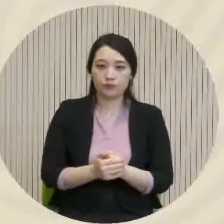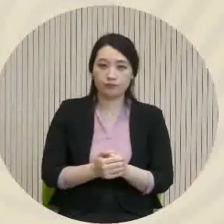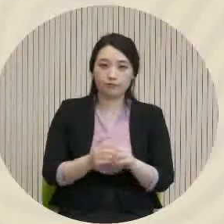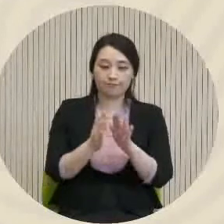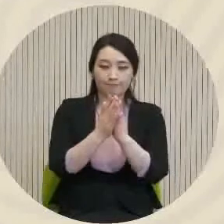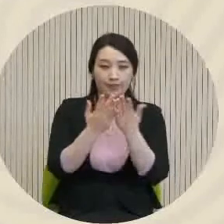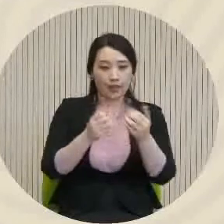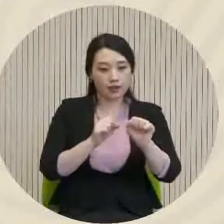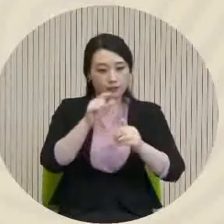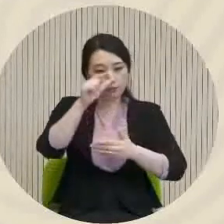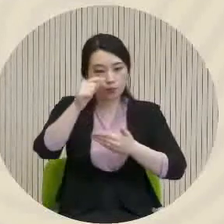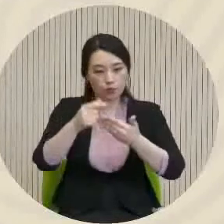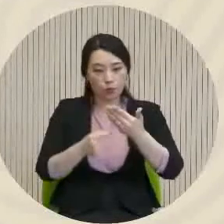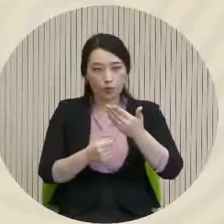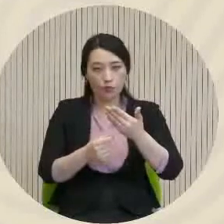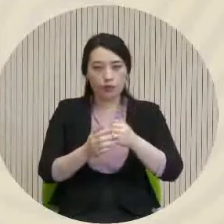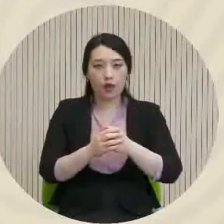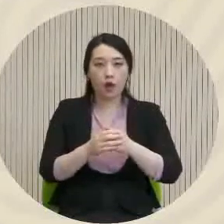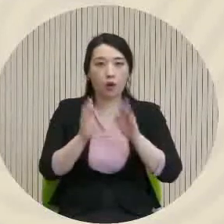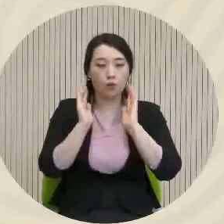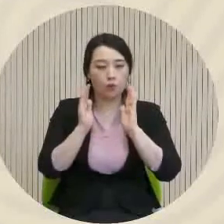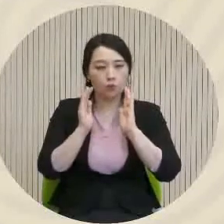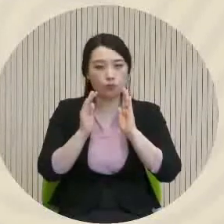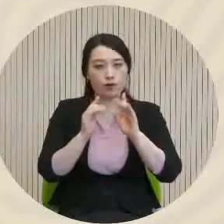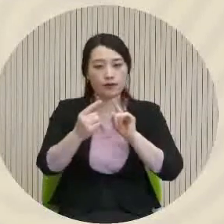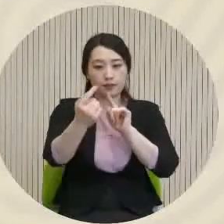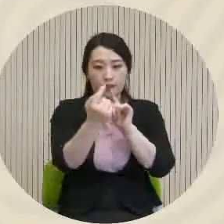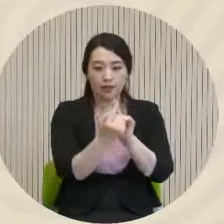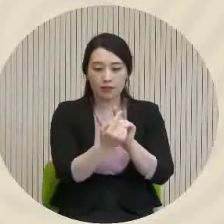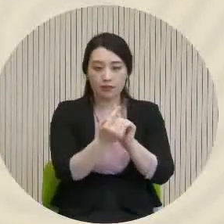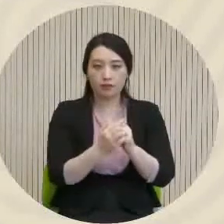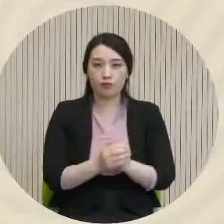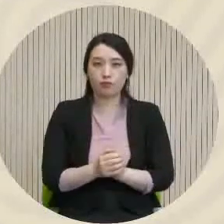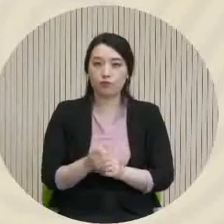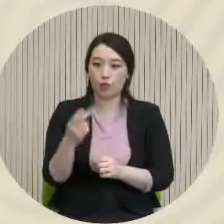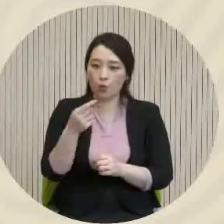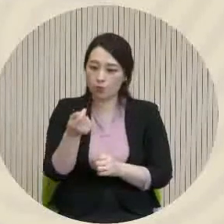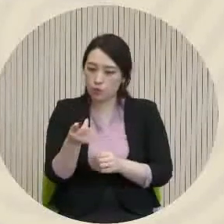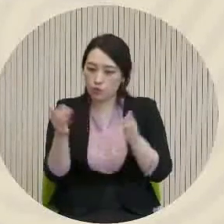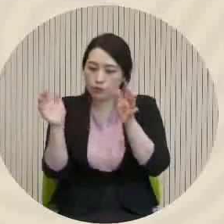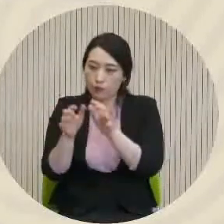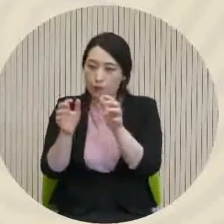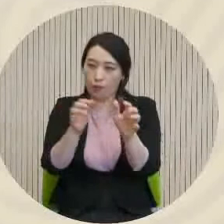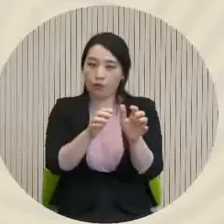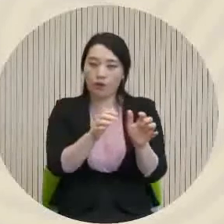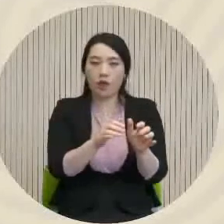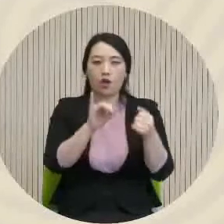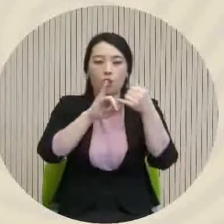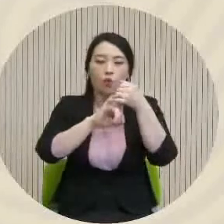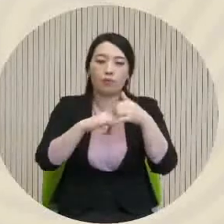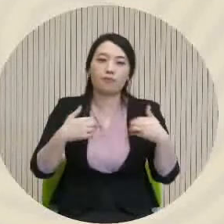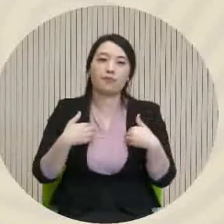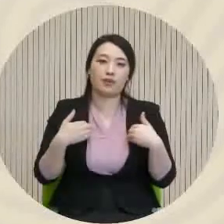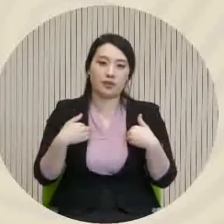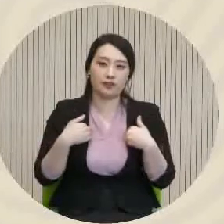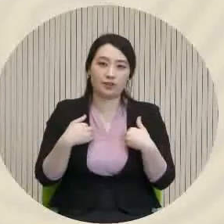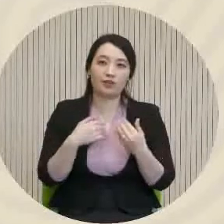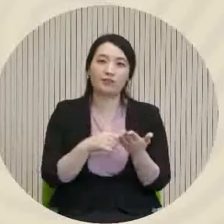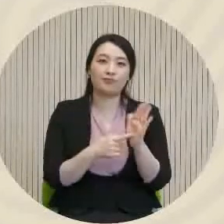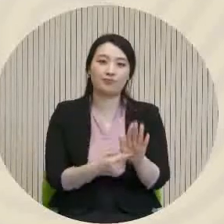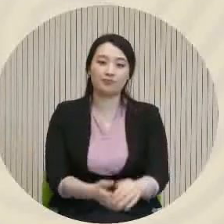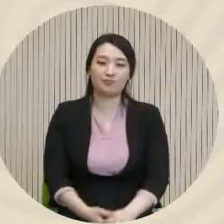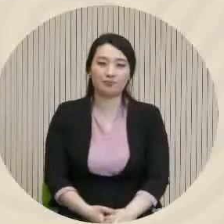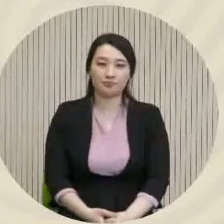When it comes to digital literacy and reading activities, the one-on-one interaction between a child and